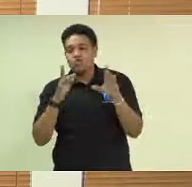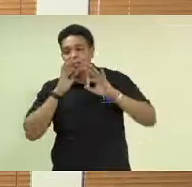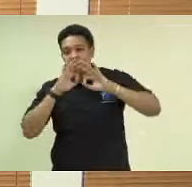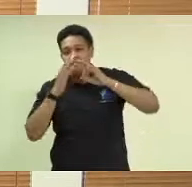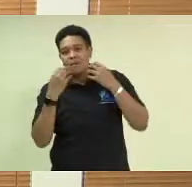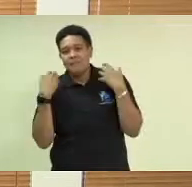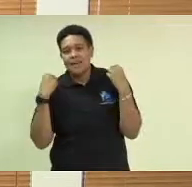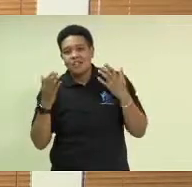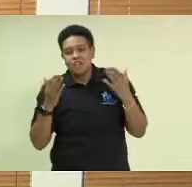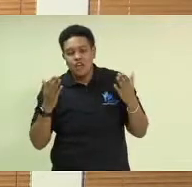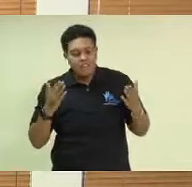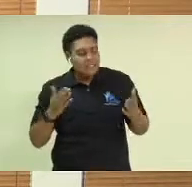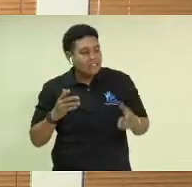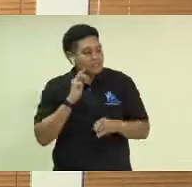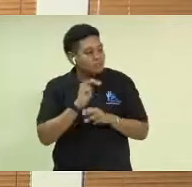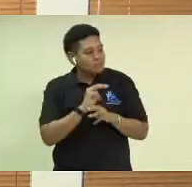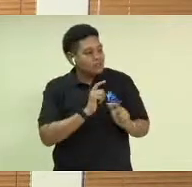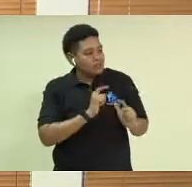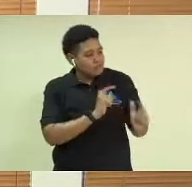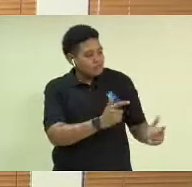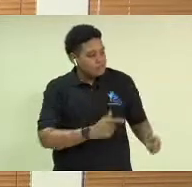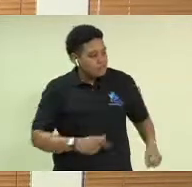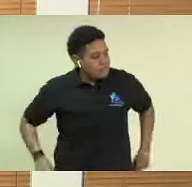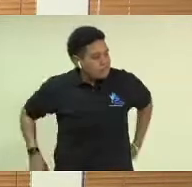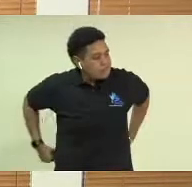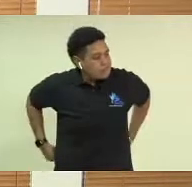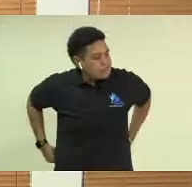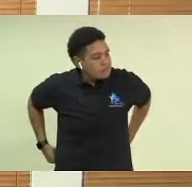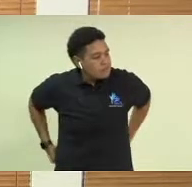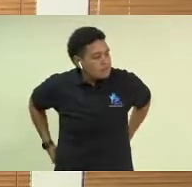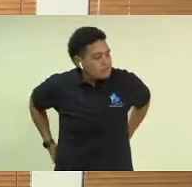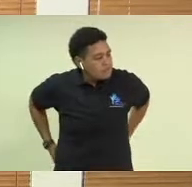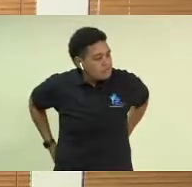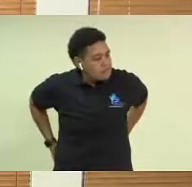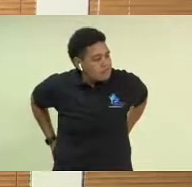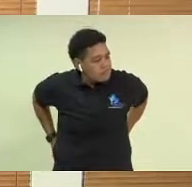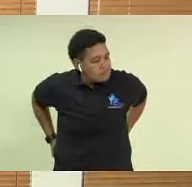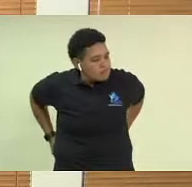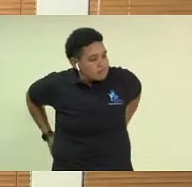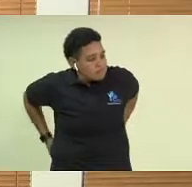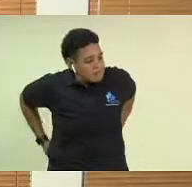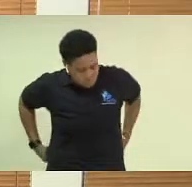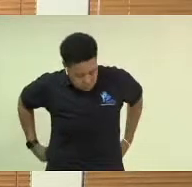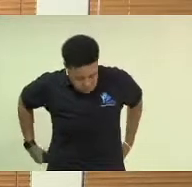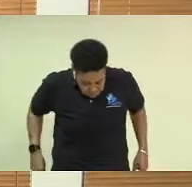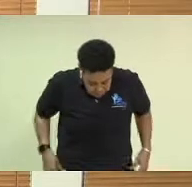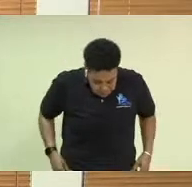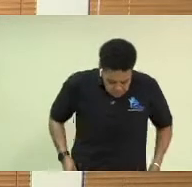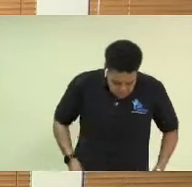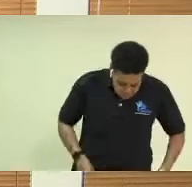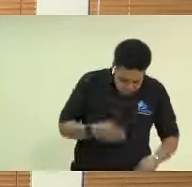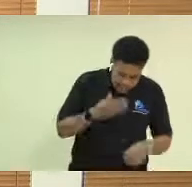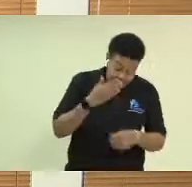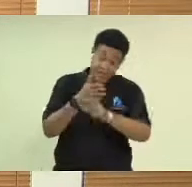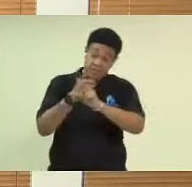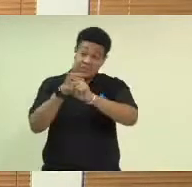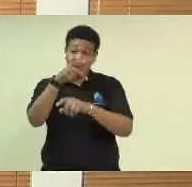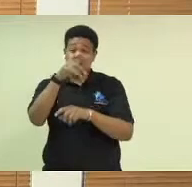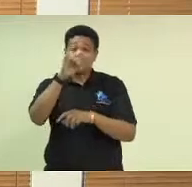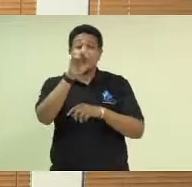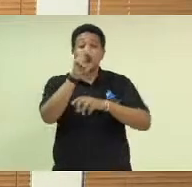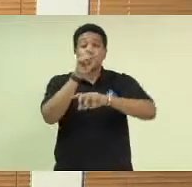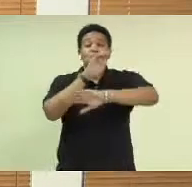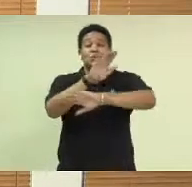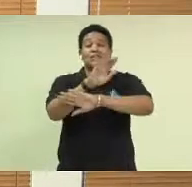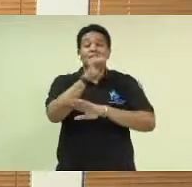Health Services. Minister, over to you. Thank you very much. Petre, good